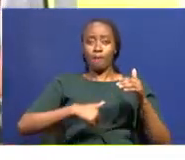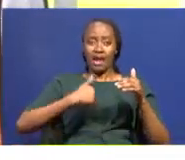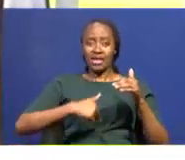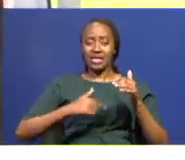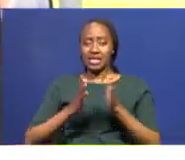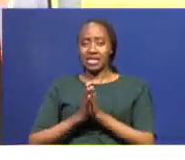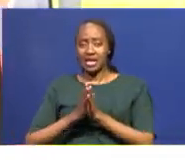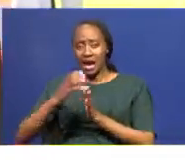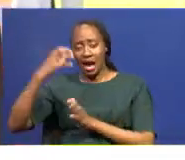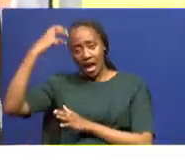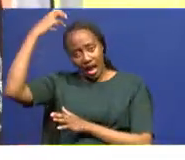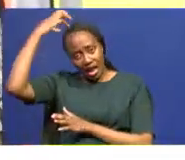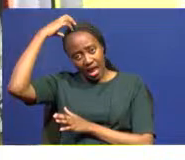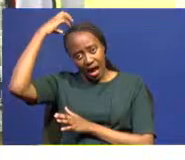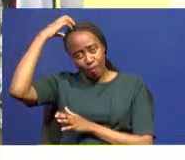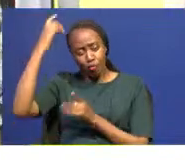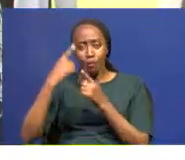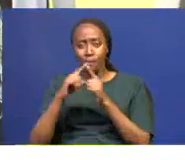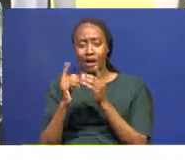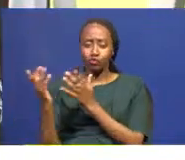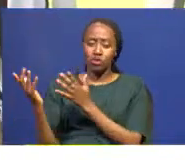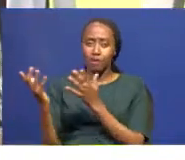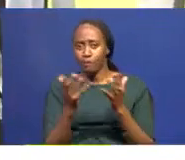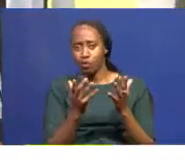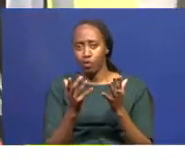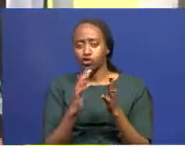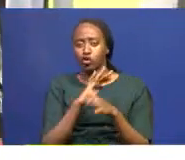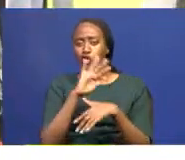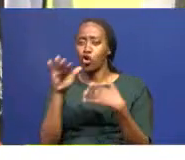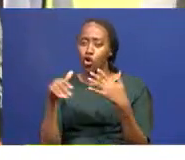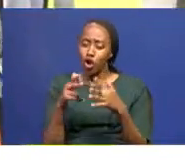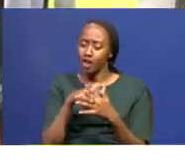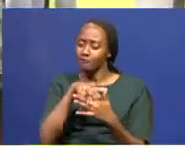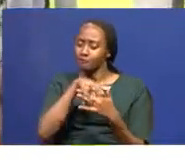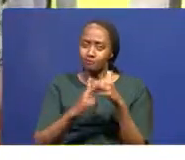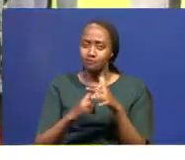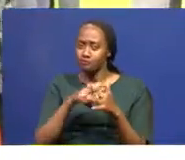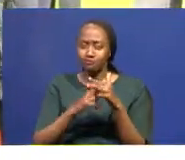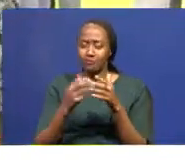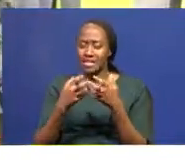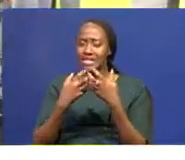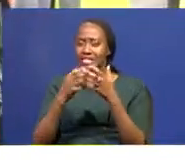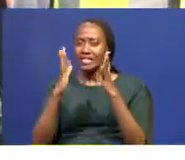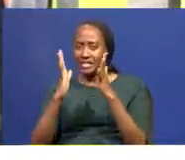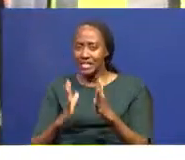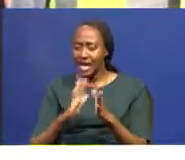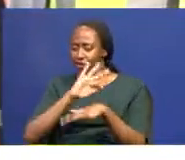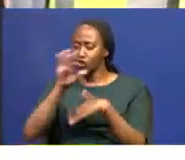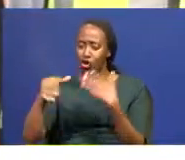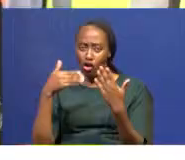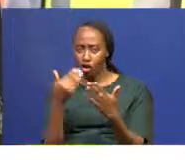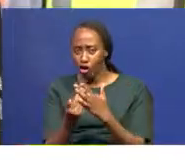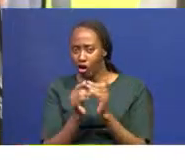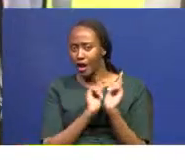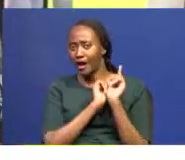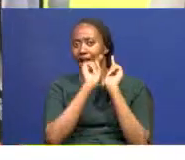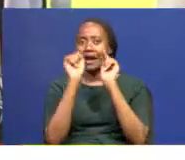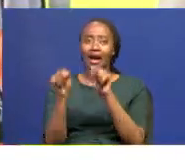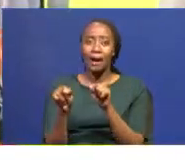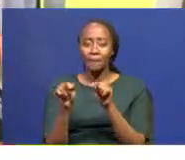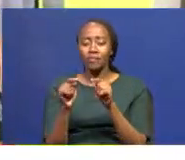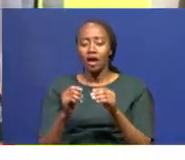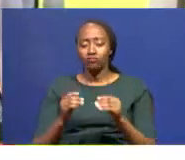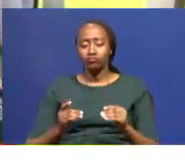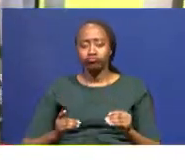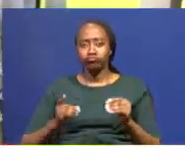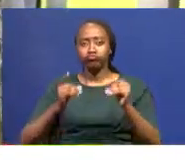Lamu, and we brought one of the major with all reinforcement that you see here, and even much more, because we did piling towers, and that was